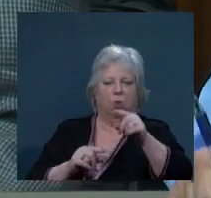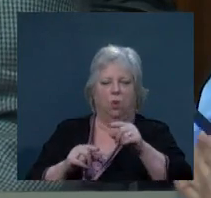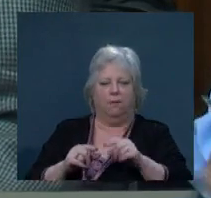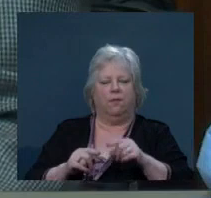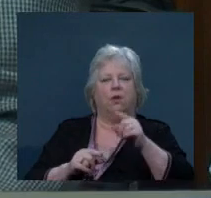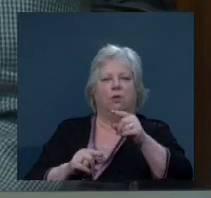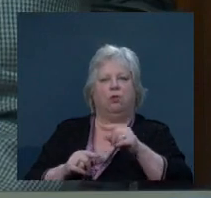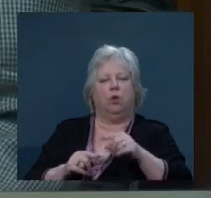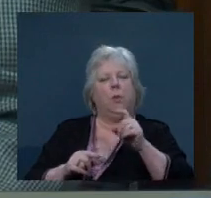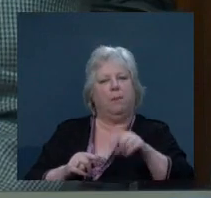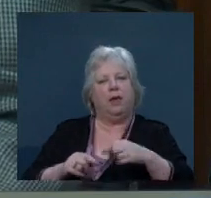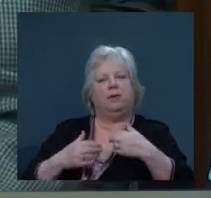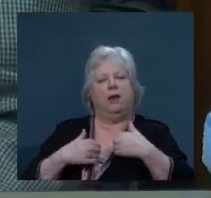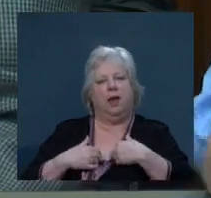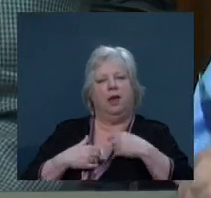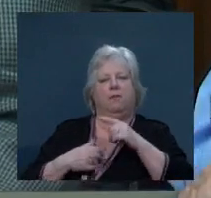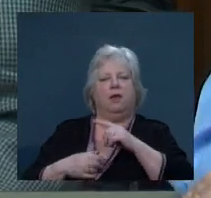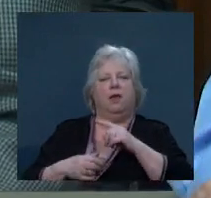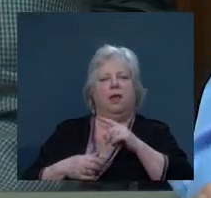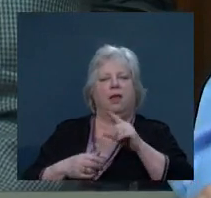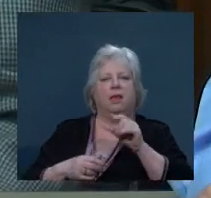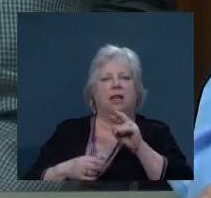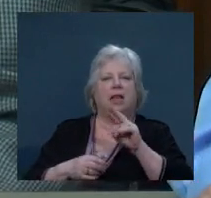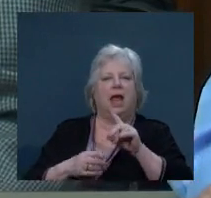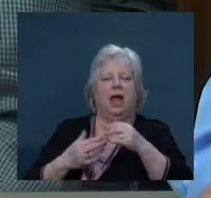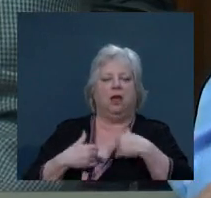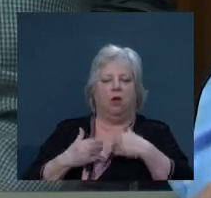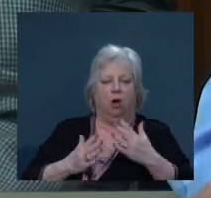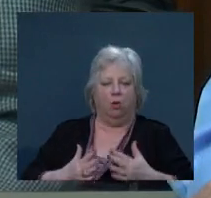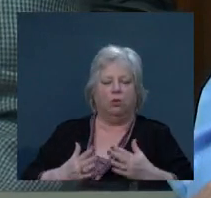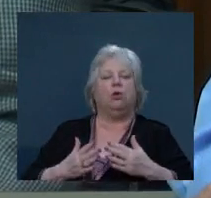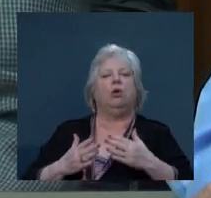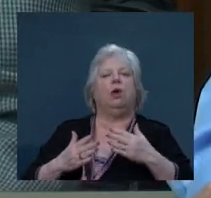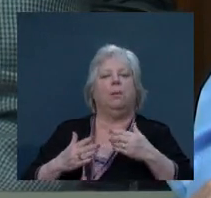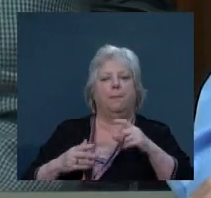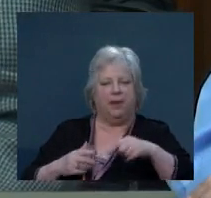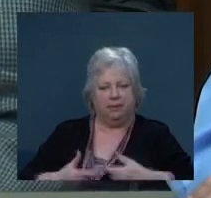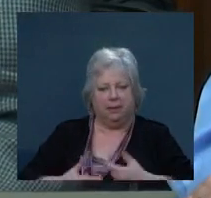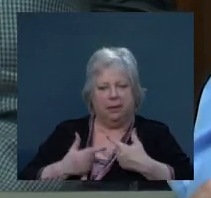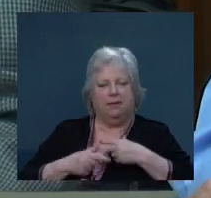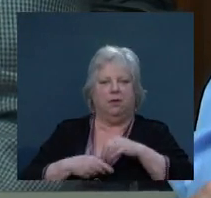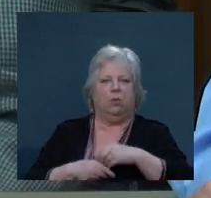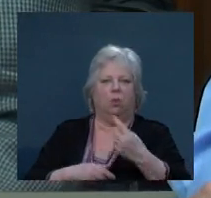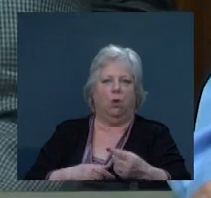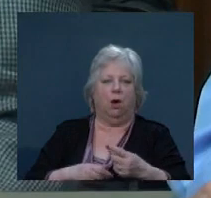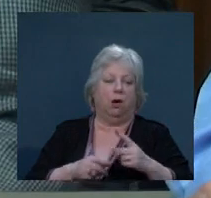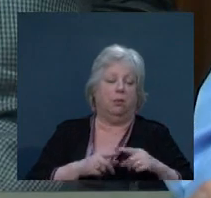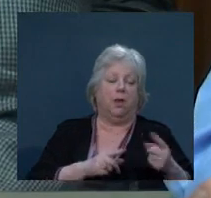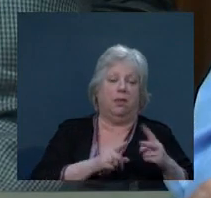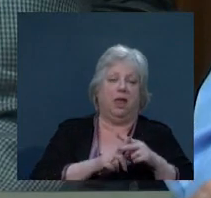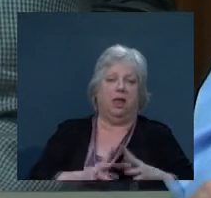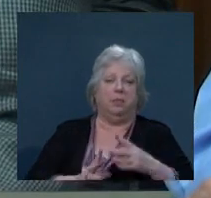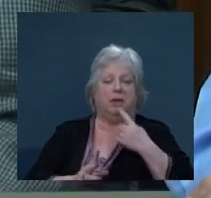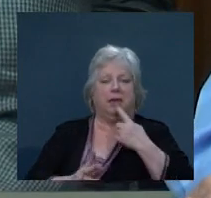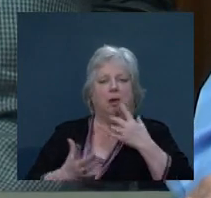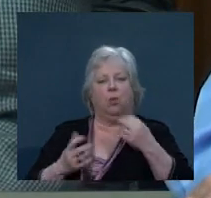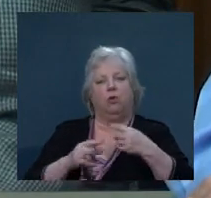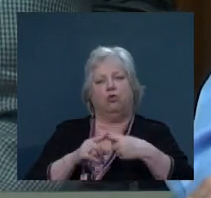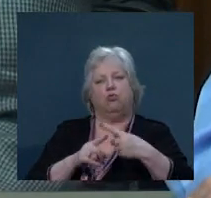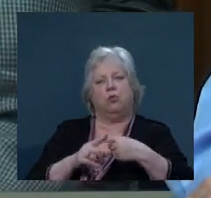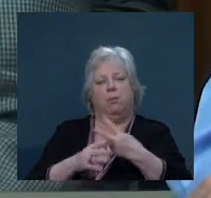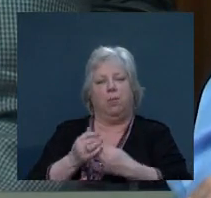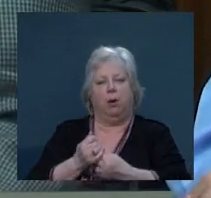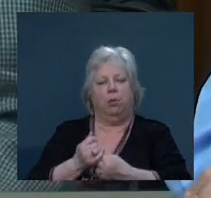occupied by the landowner. And as previously noted, the applicant proposes to rent both dwellings. There were no issues raised